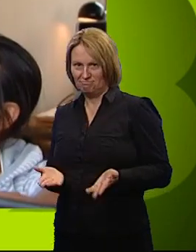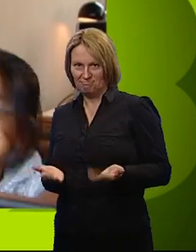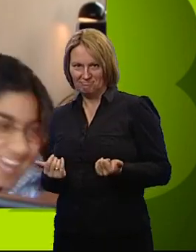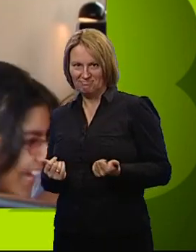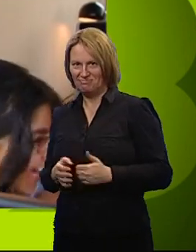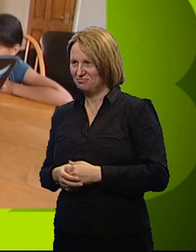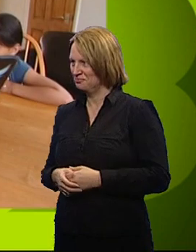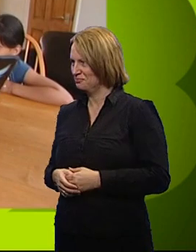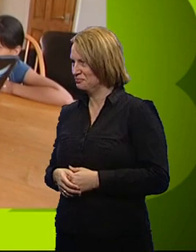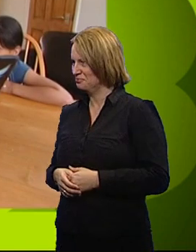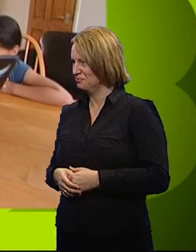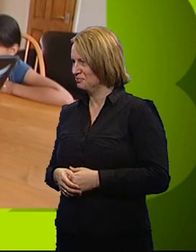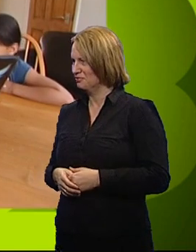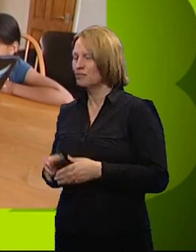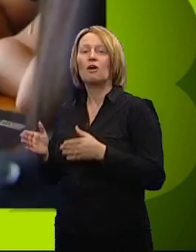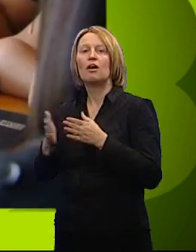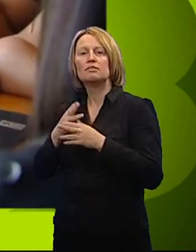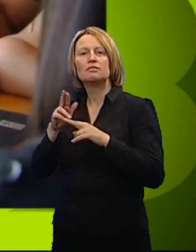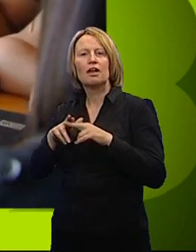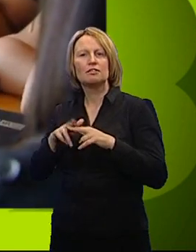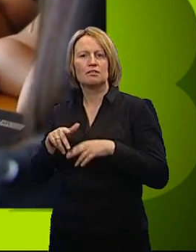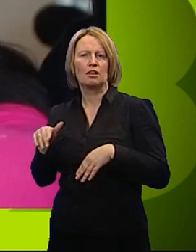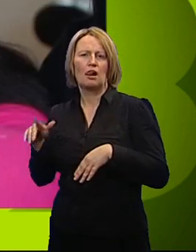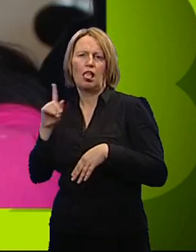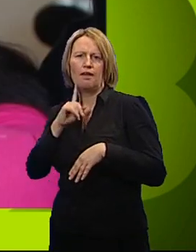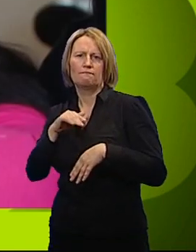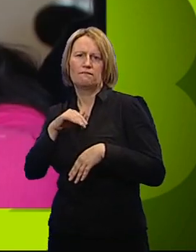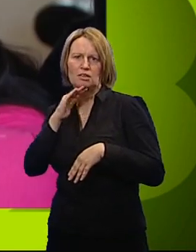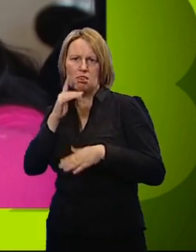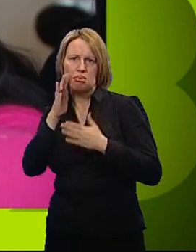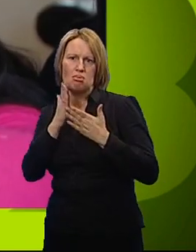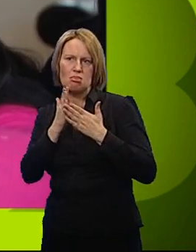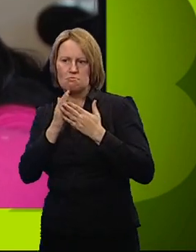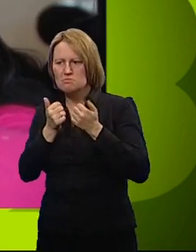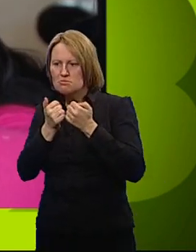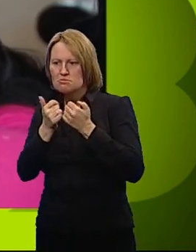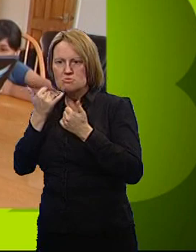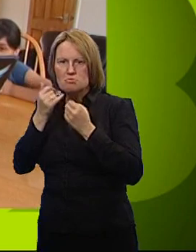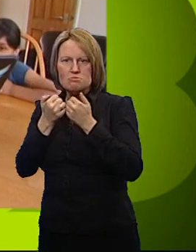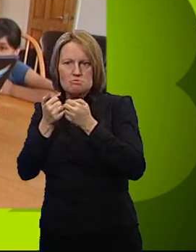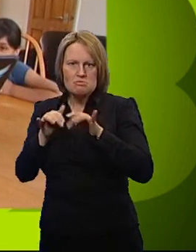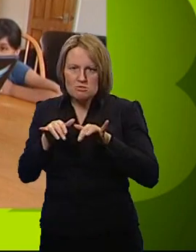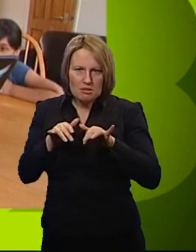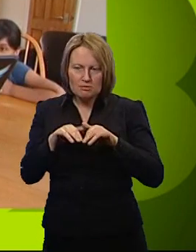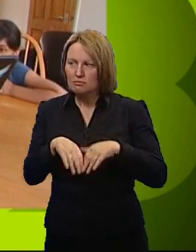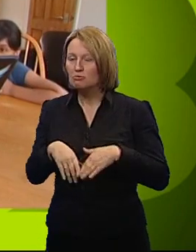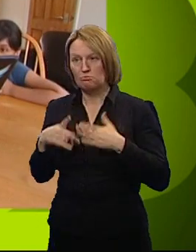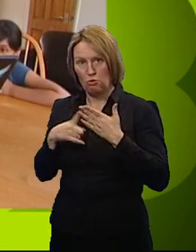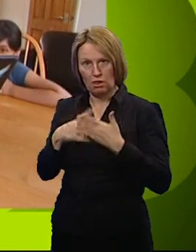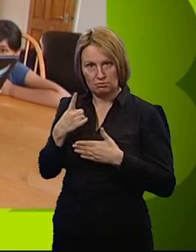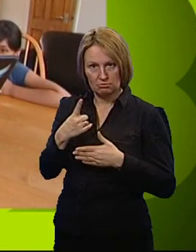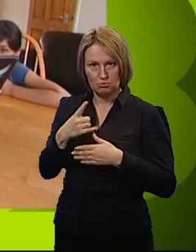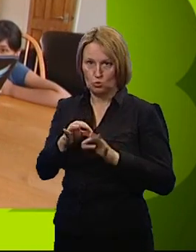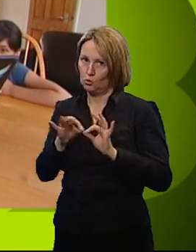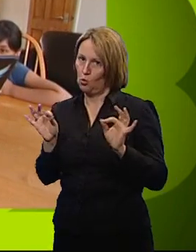it. First of all, Dad, the girls are tired of your obsession with gadgets. So, rule number